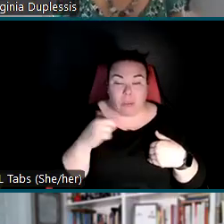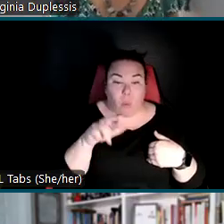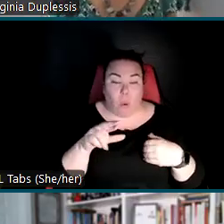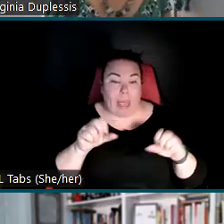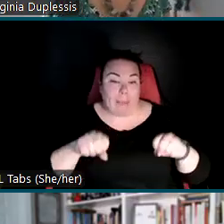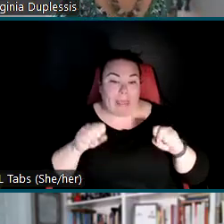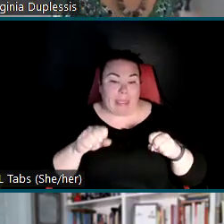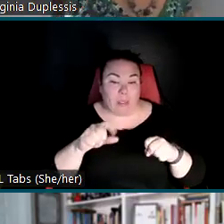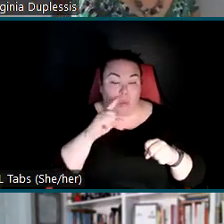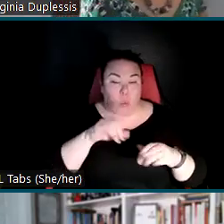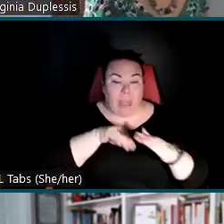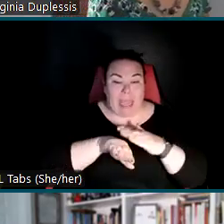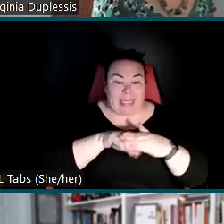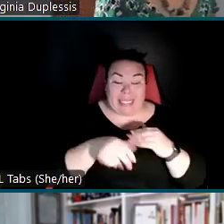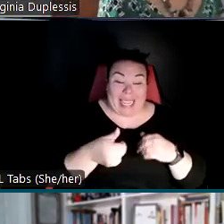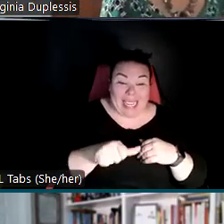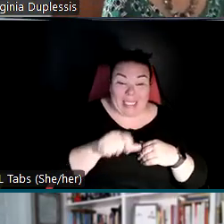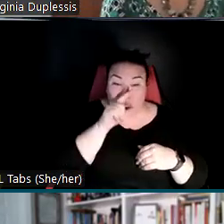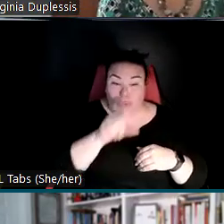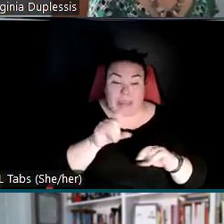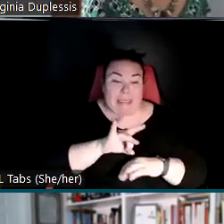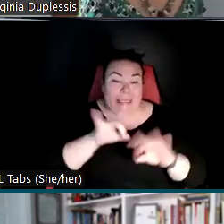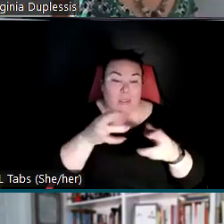disaster resources at all. Next slide, please.